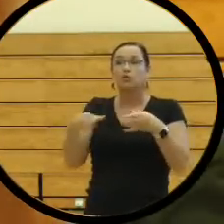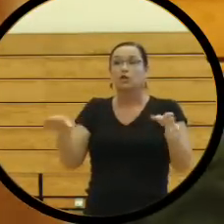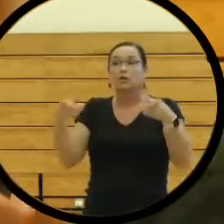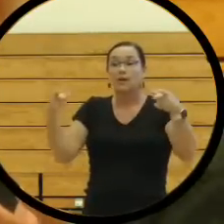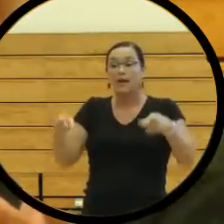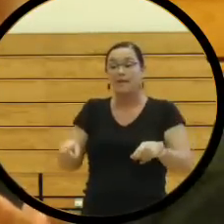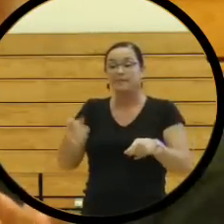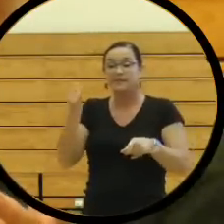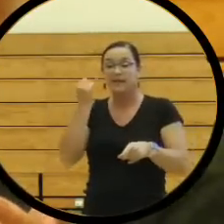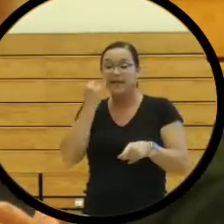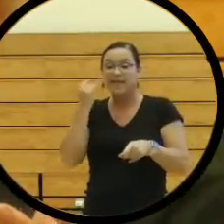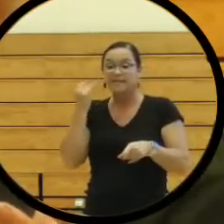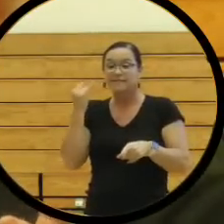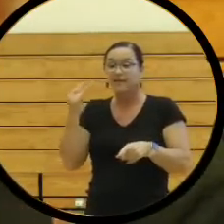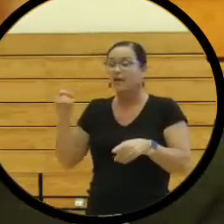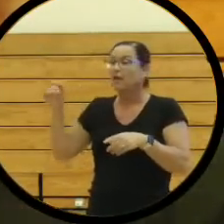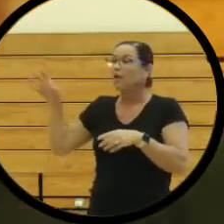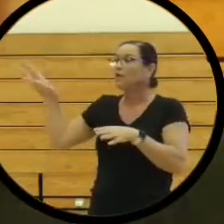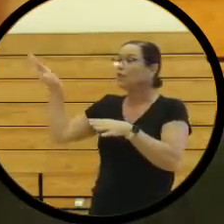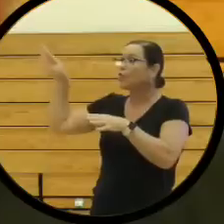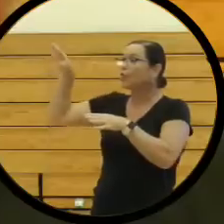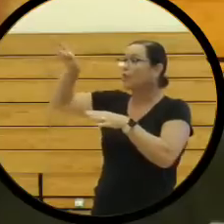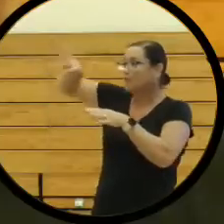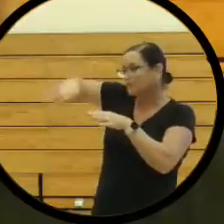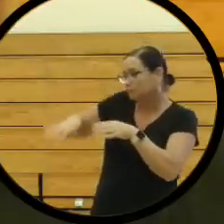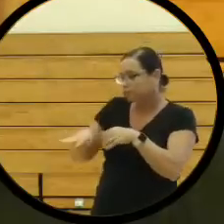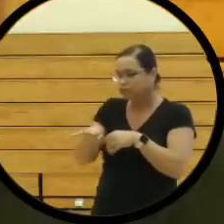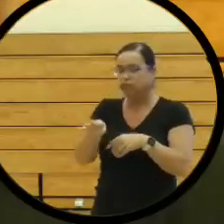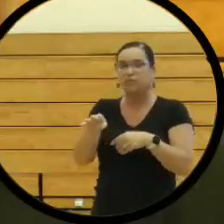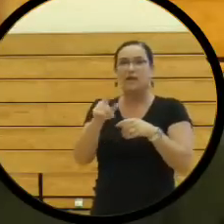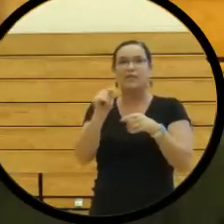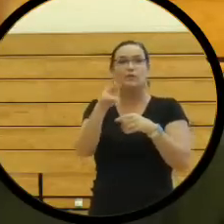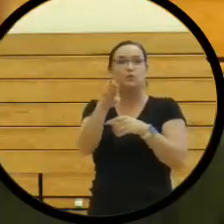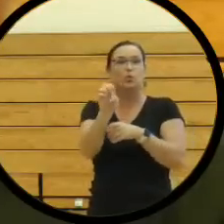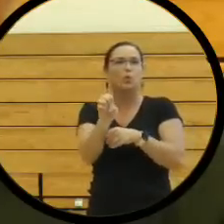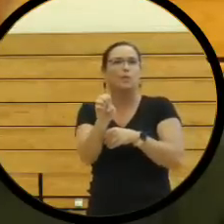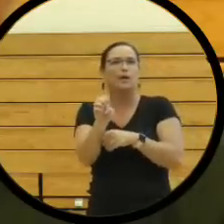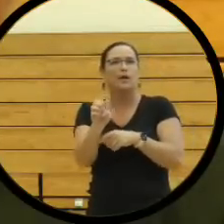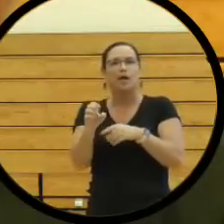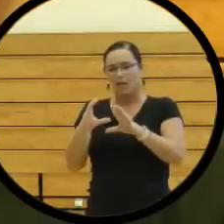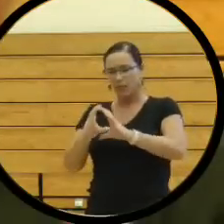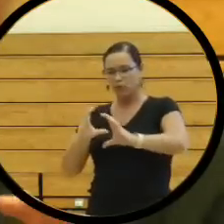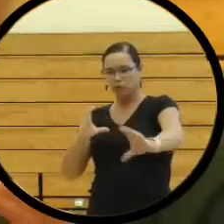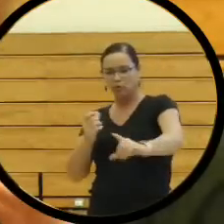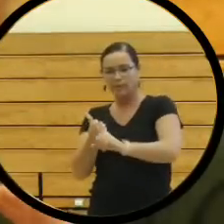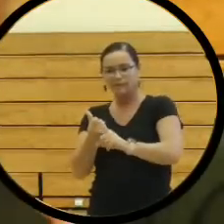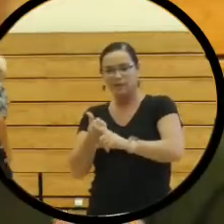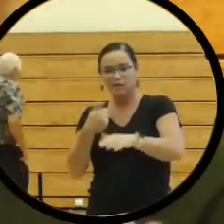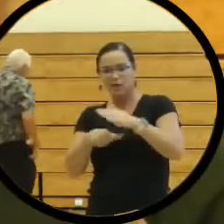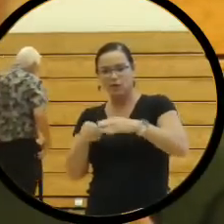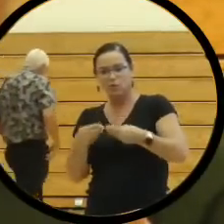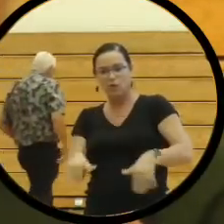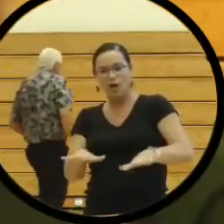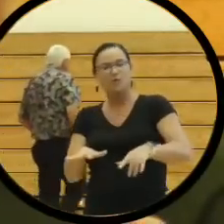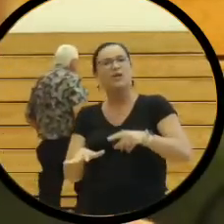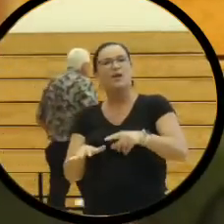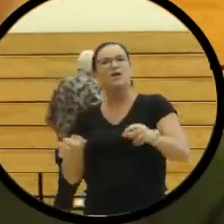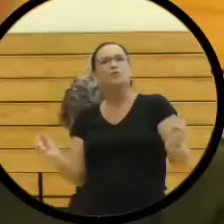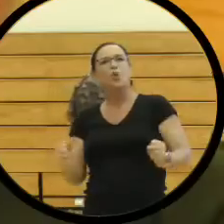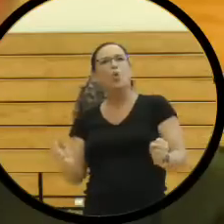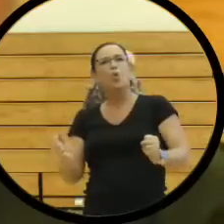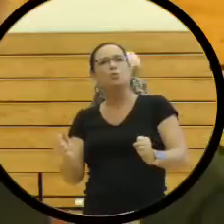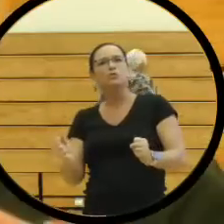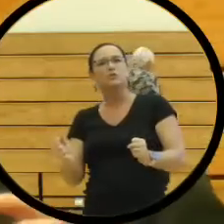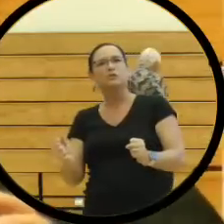is if you put lava into one of those lava tubes, all the rock is quite cold, right? And so what it does is it makes that lava